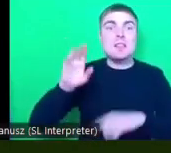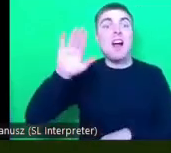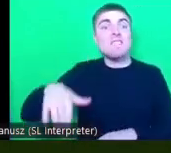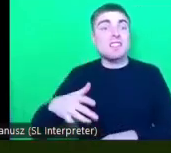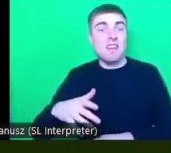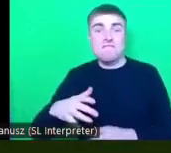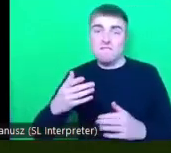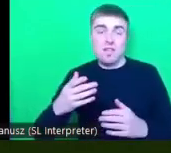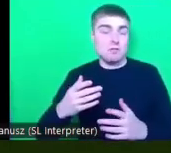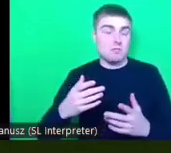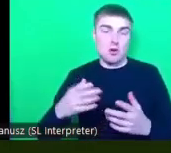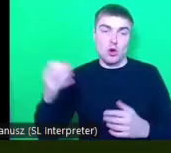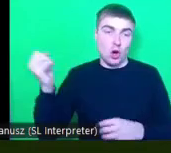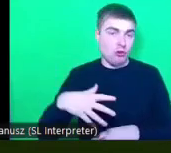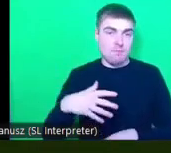all trophic levels.